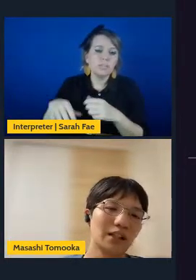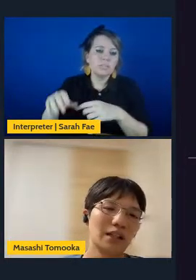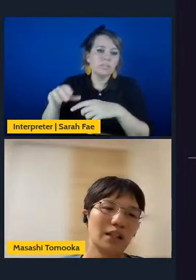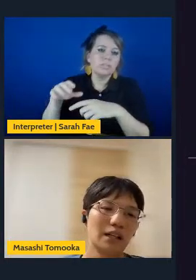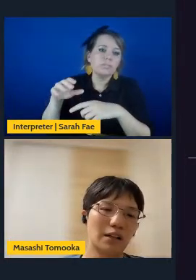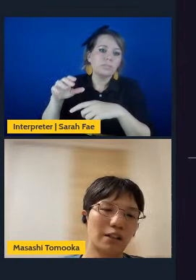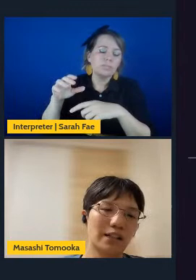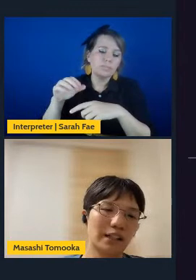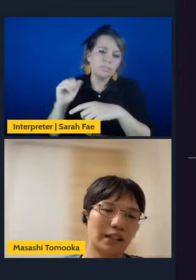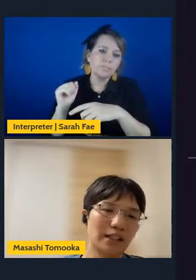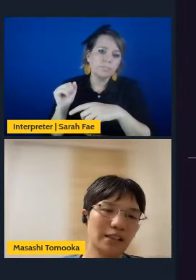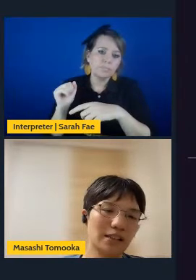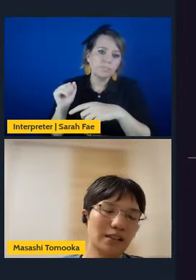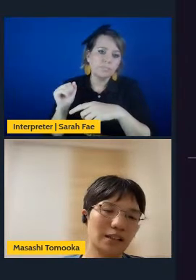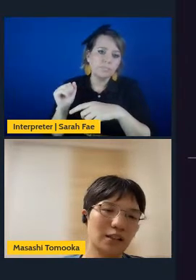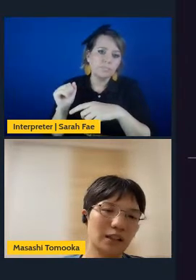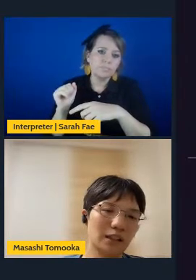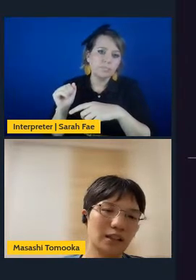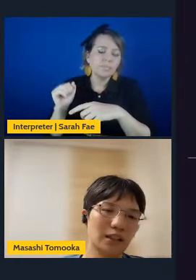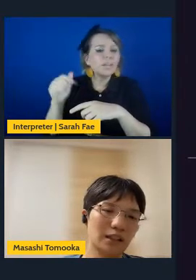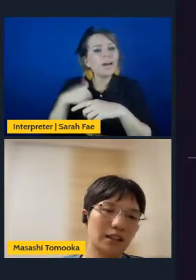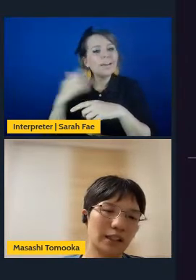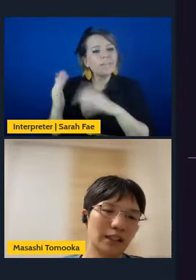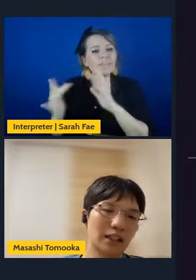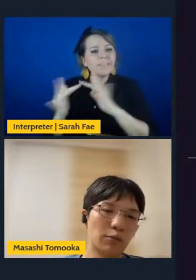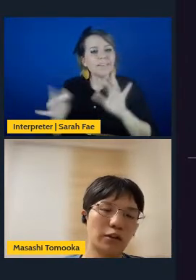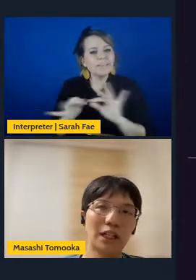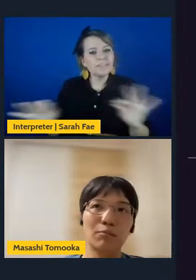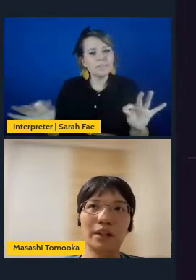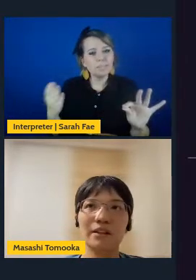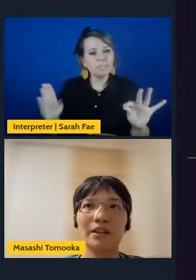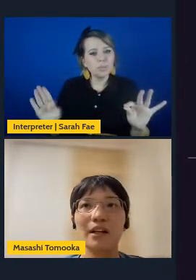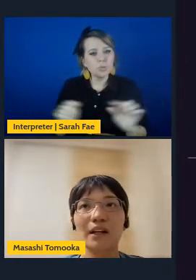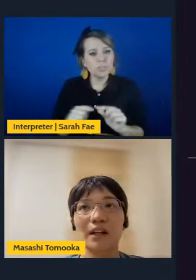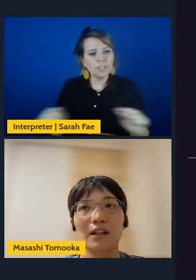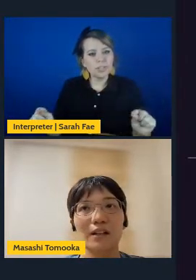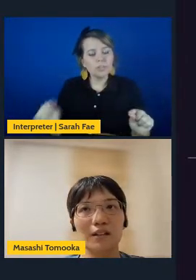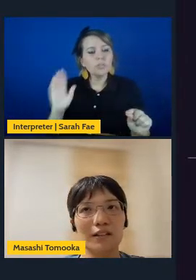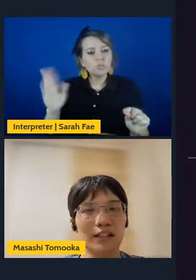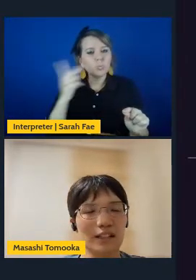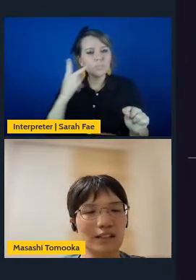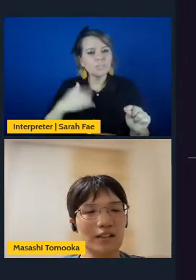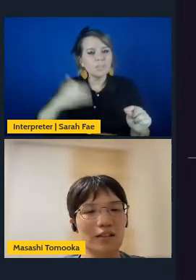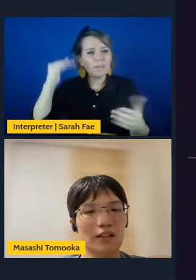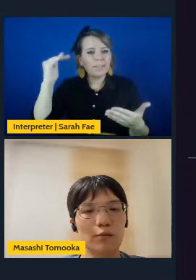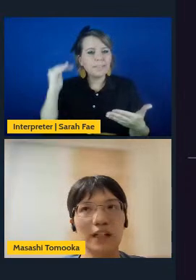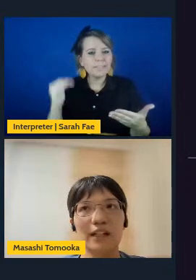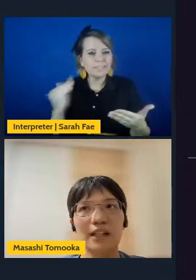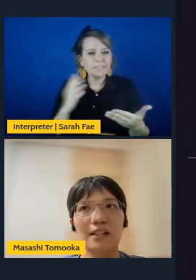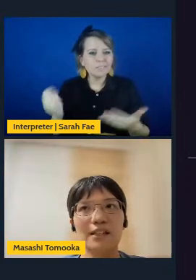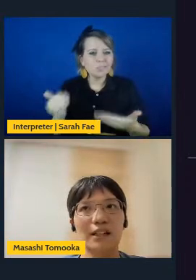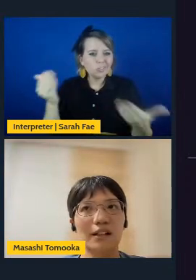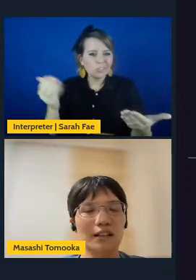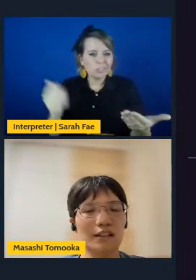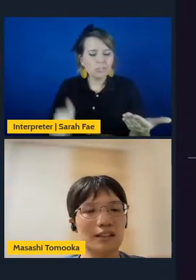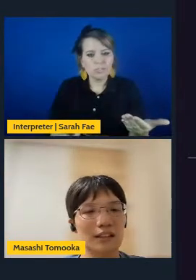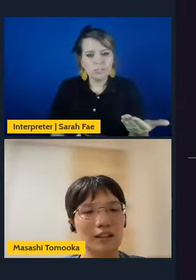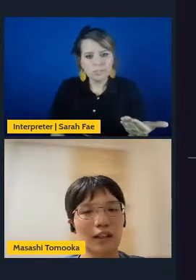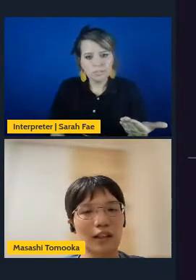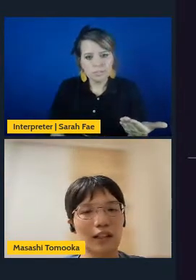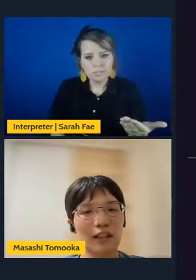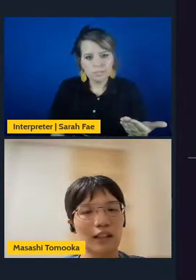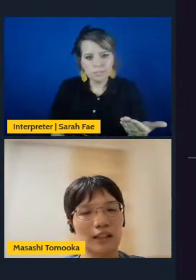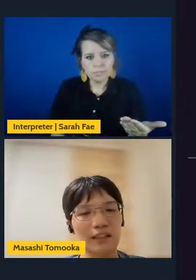library, which I released here, deploy time build. So you can just install this package and